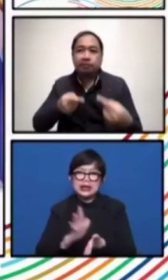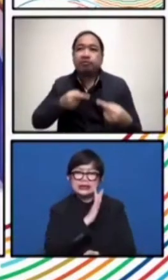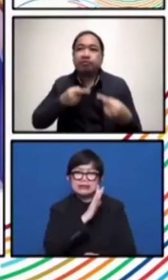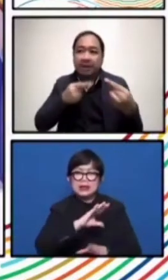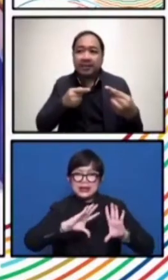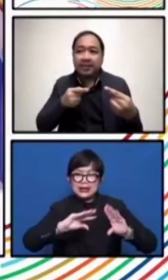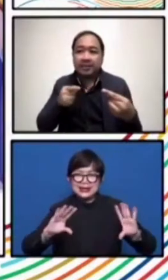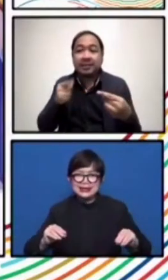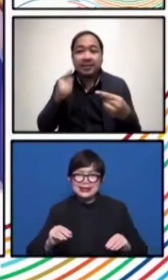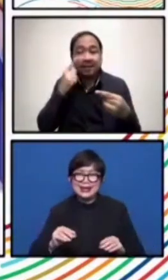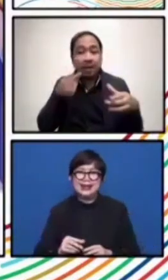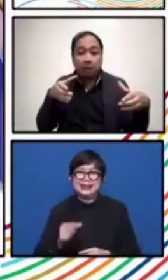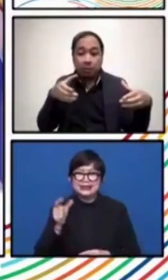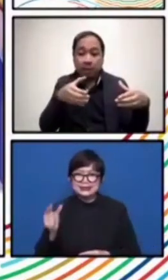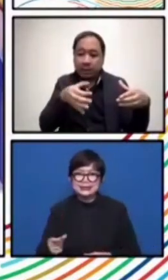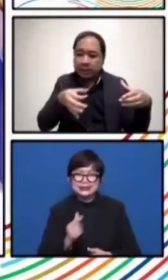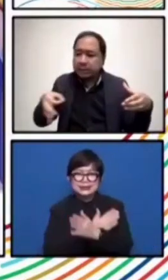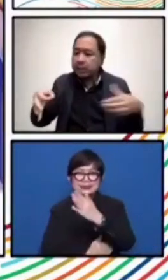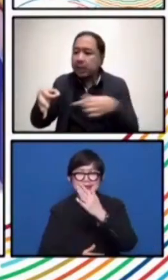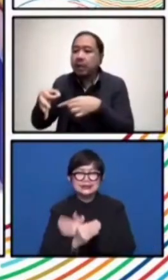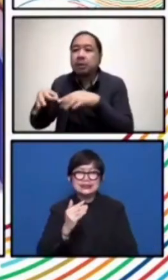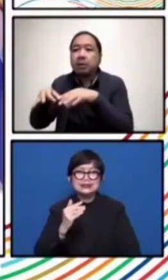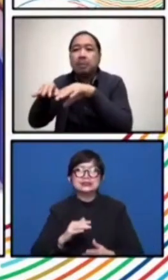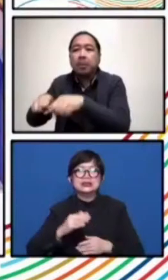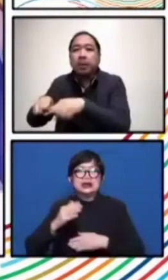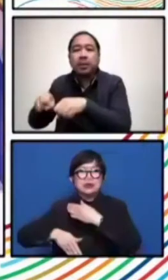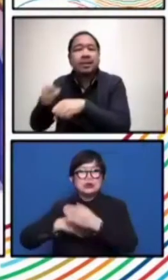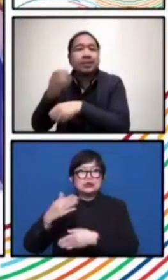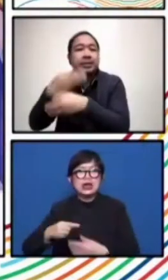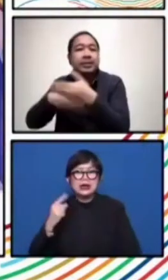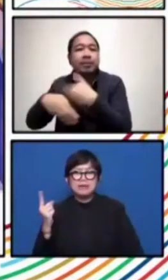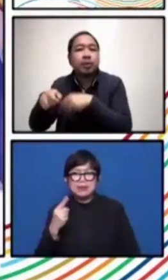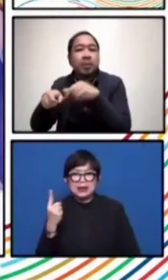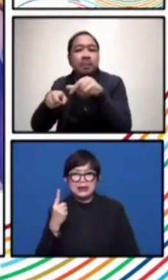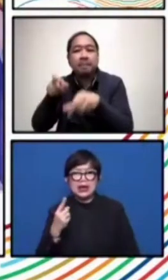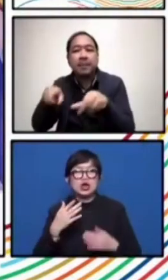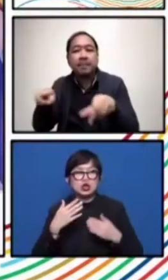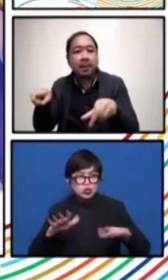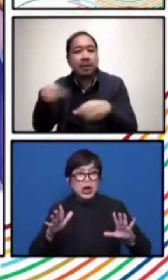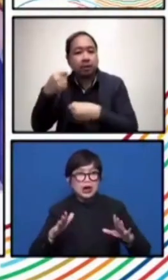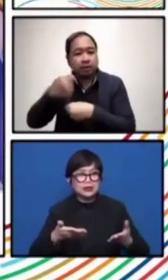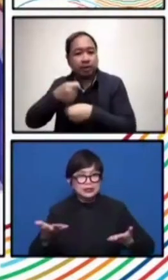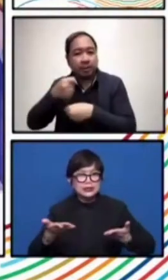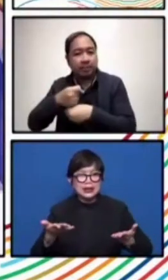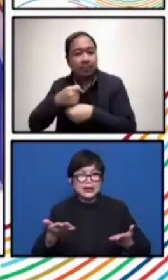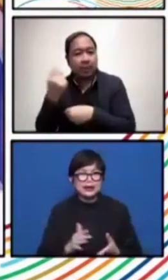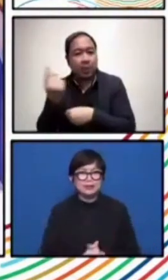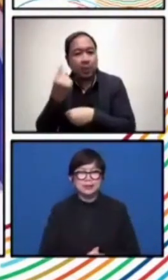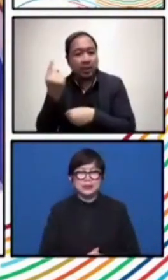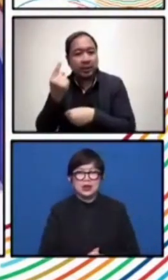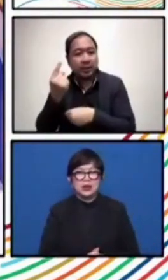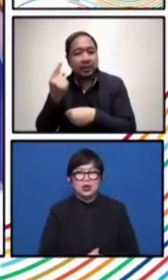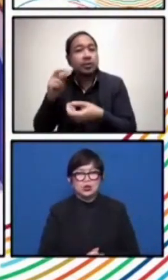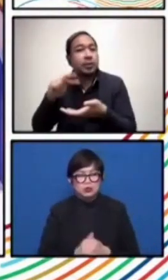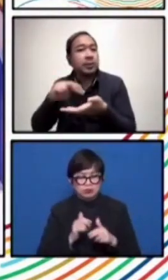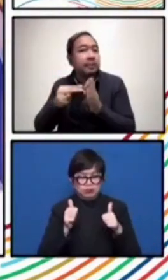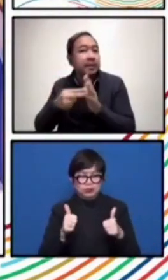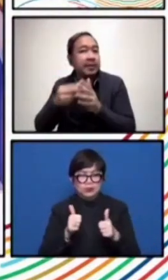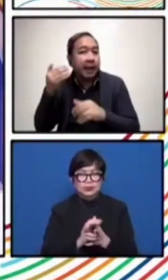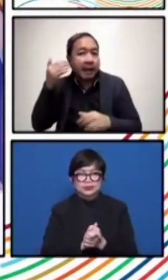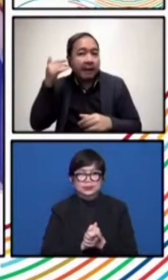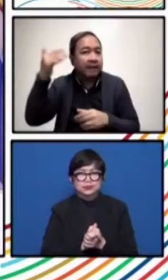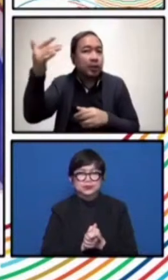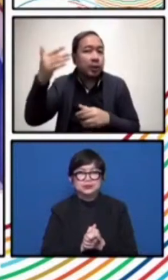regulations are in place but it also means in the future we have to do quite a bit of more work